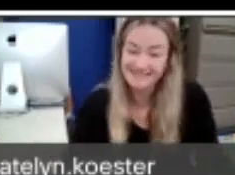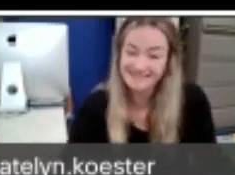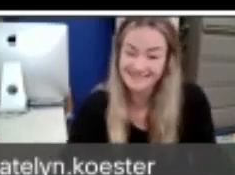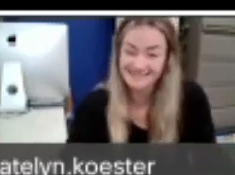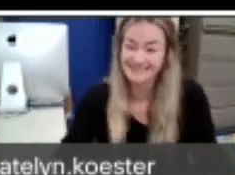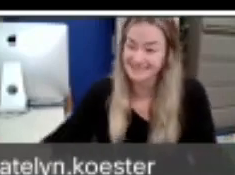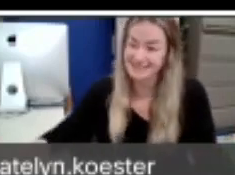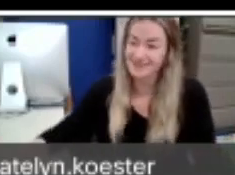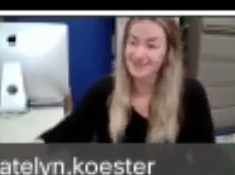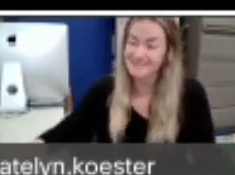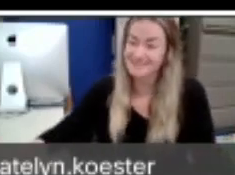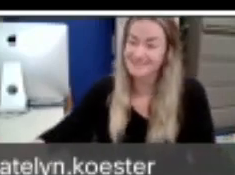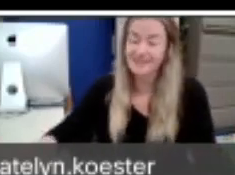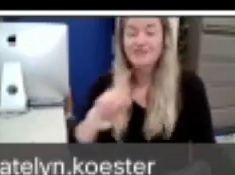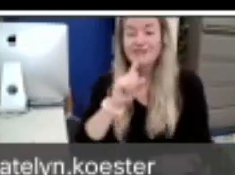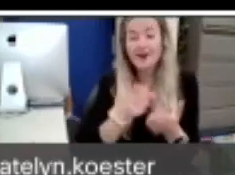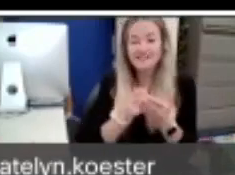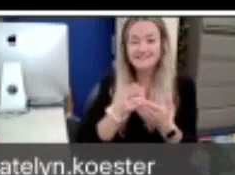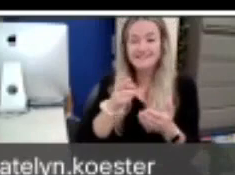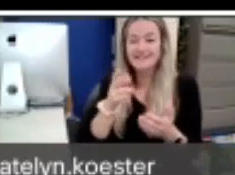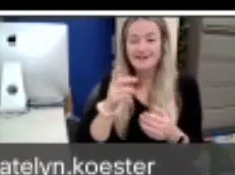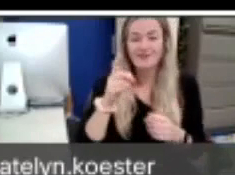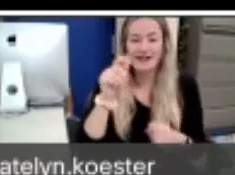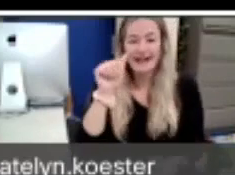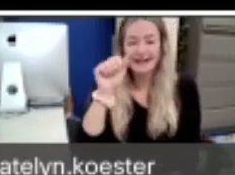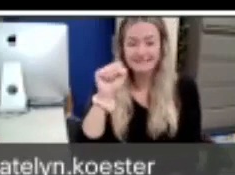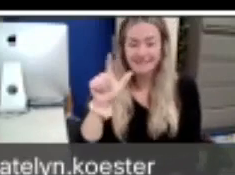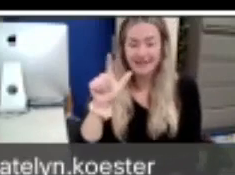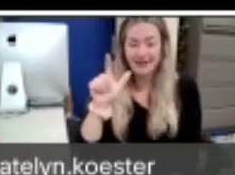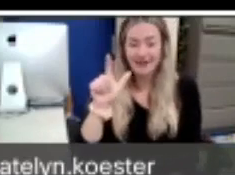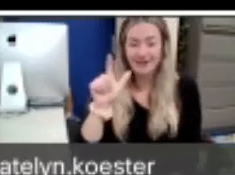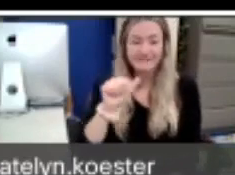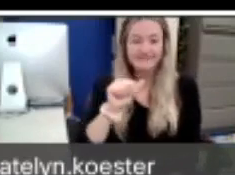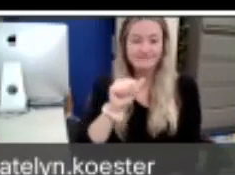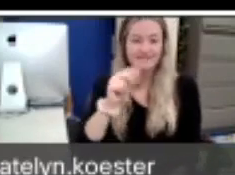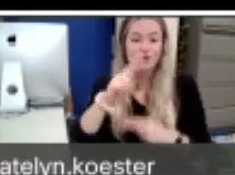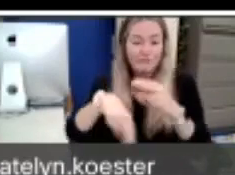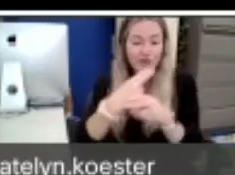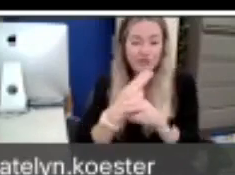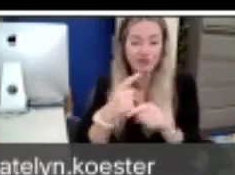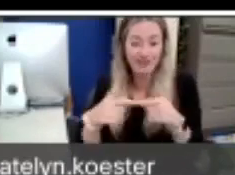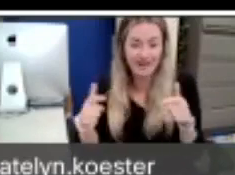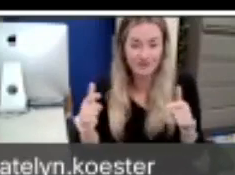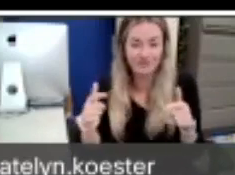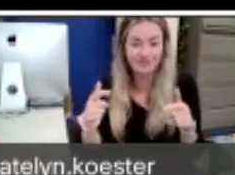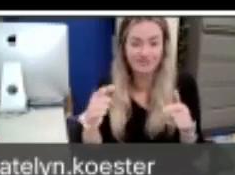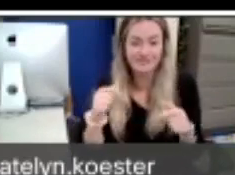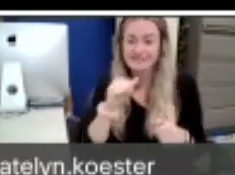That is a good question. Good question. Okay, so honestly, ASL